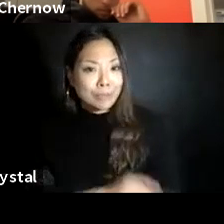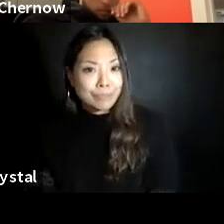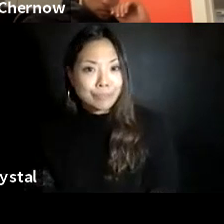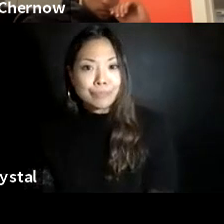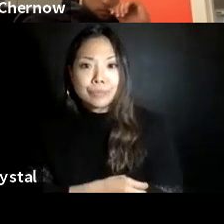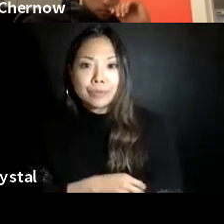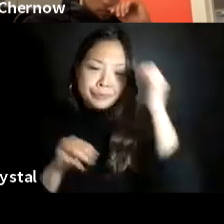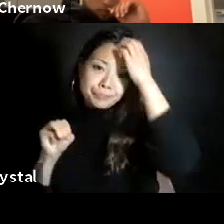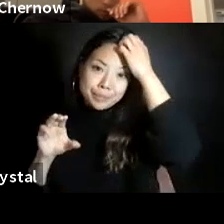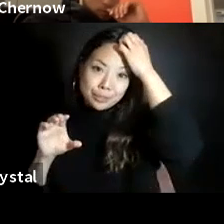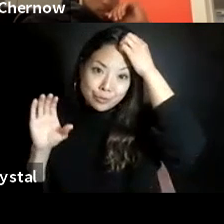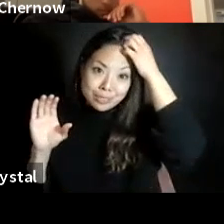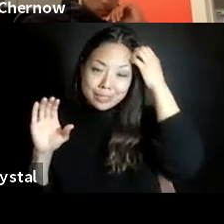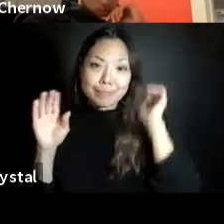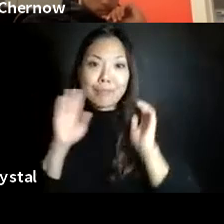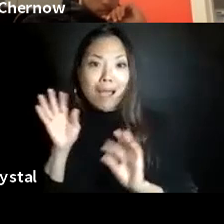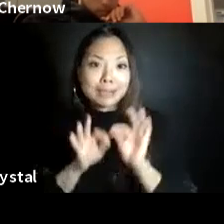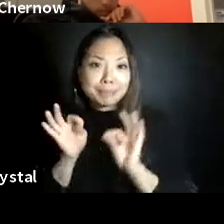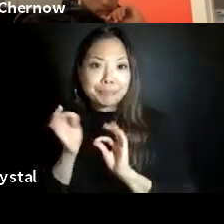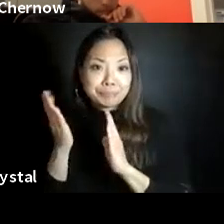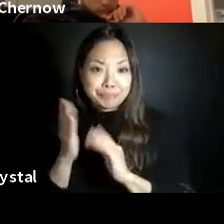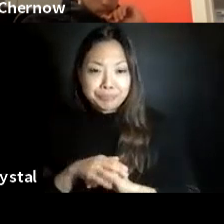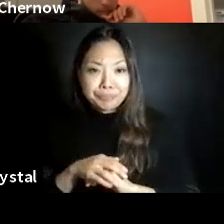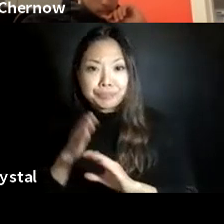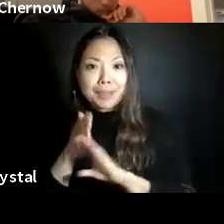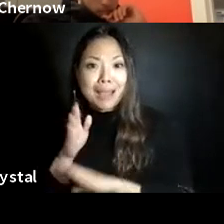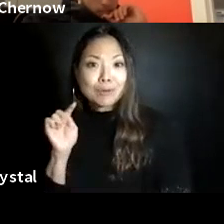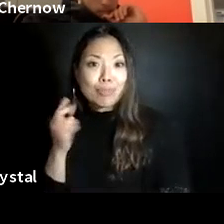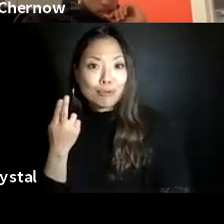would just simply suggest we have, after Thursday,